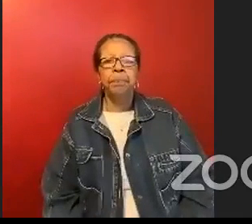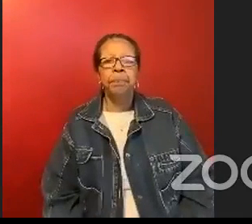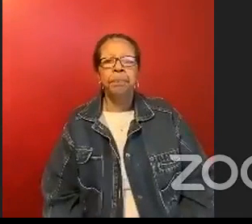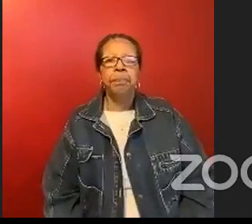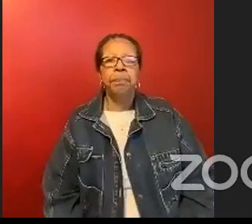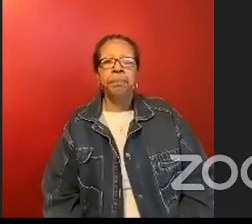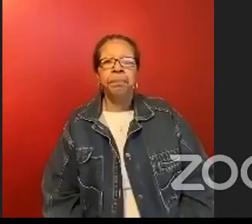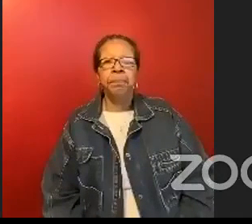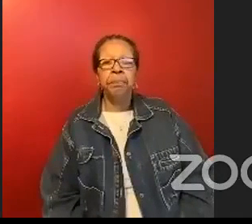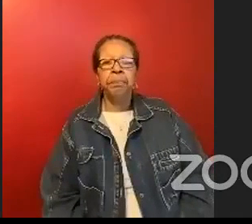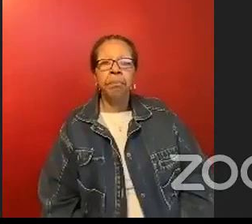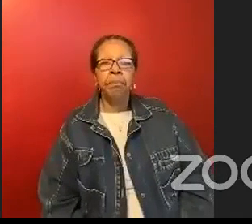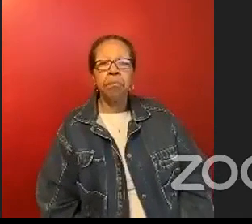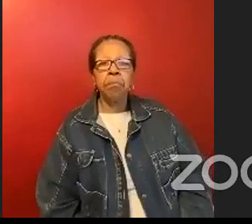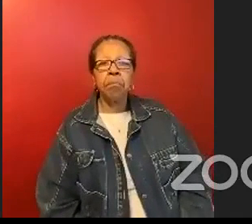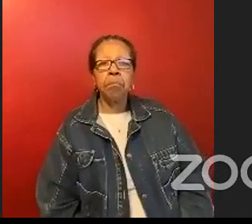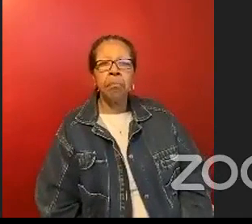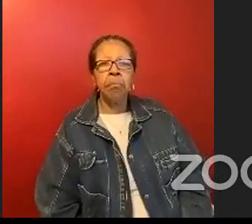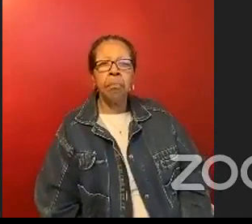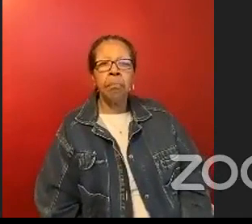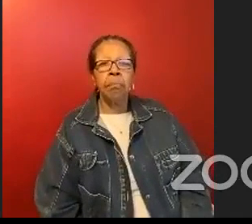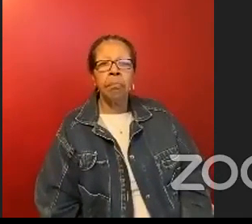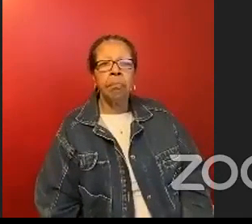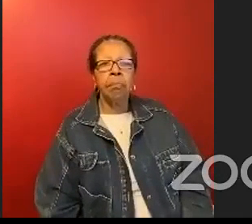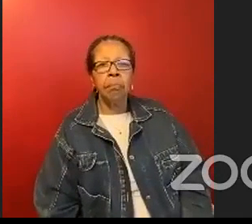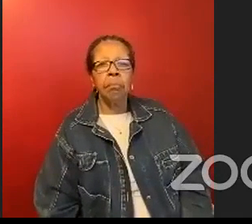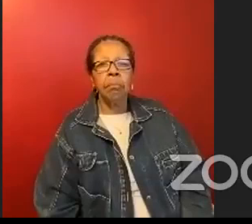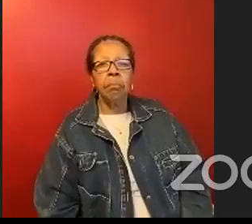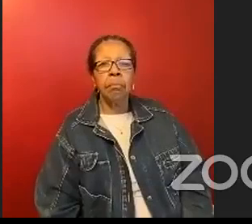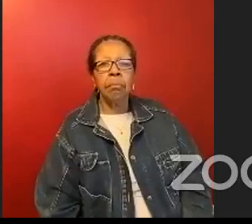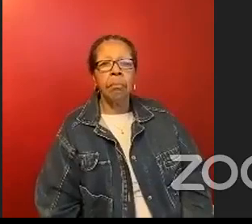Have any in the sanctuary? John will walk the microphone around.